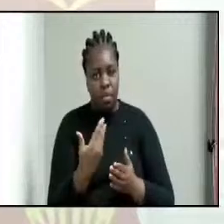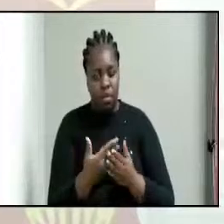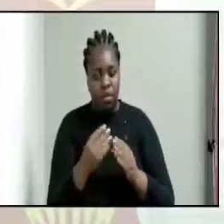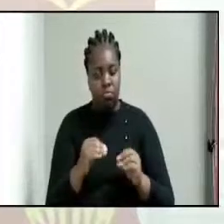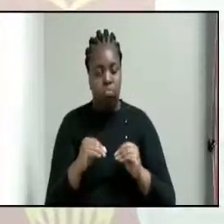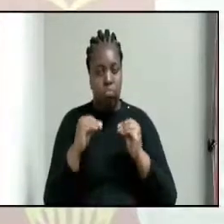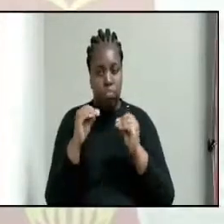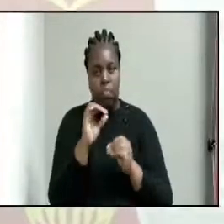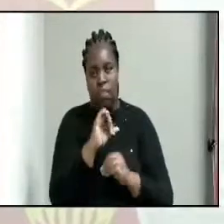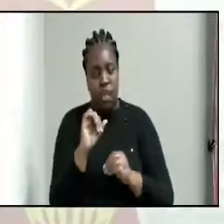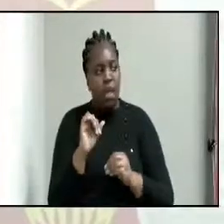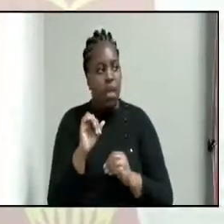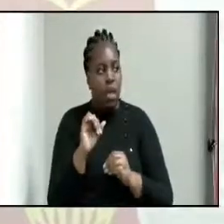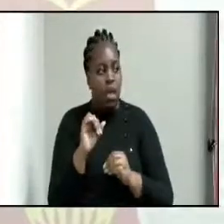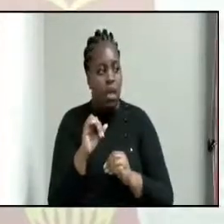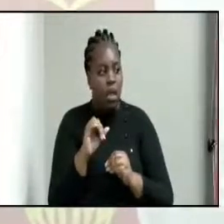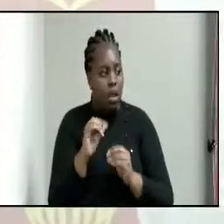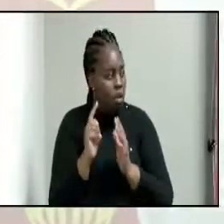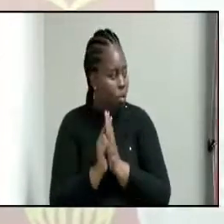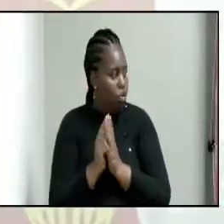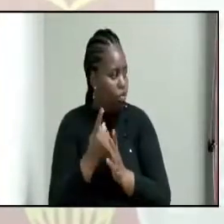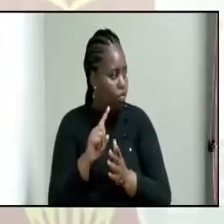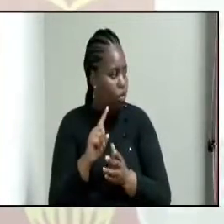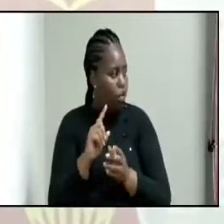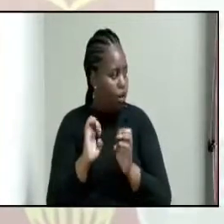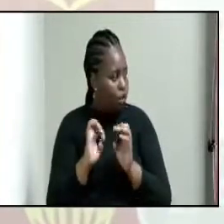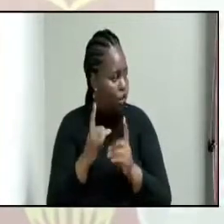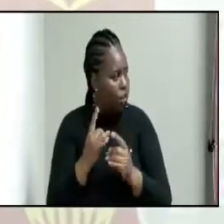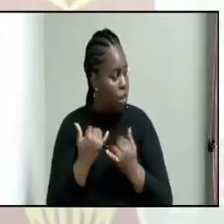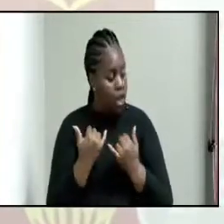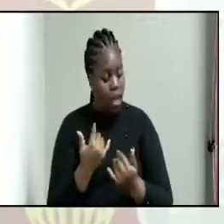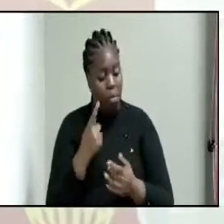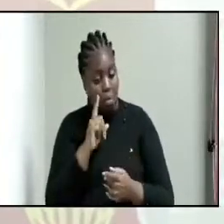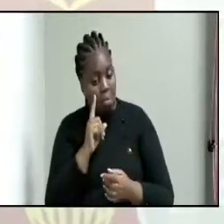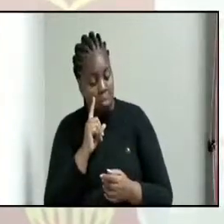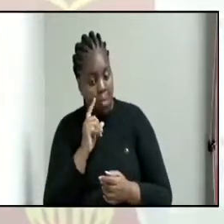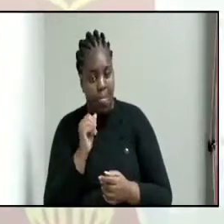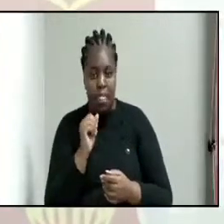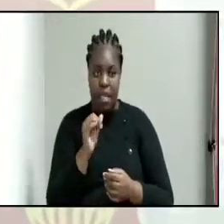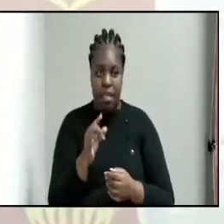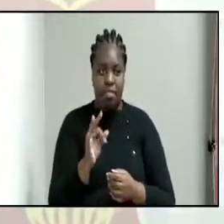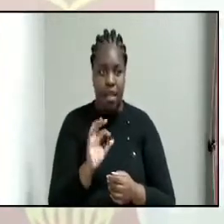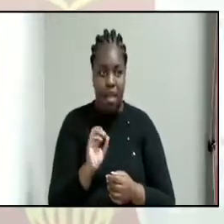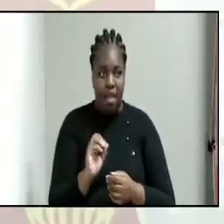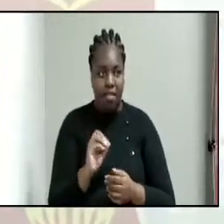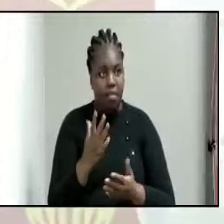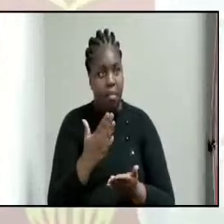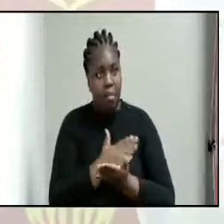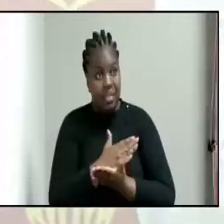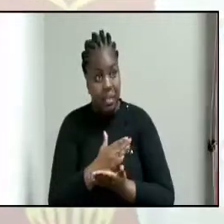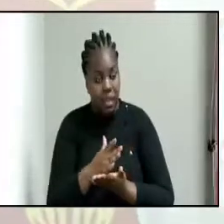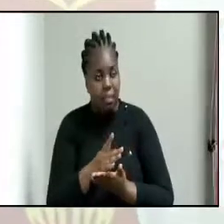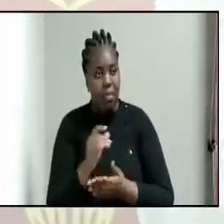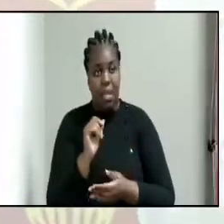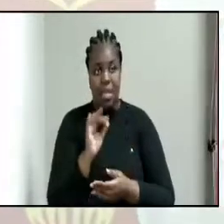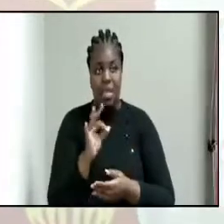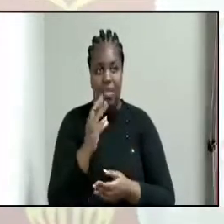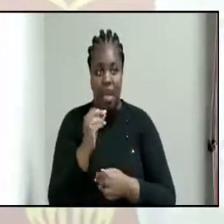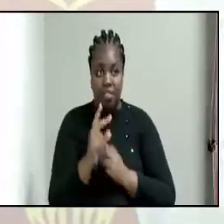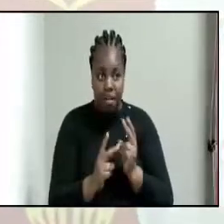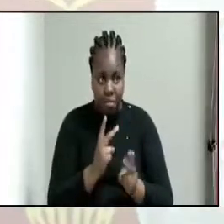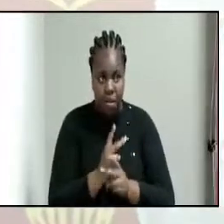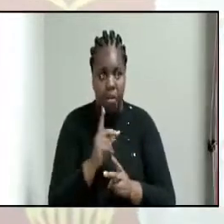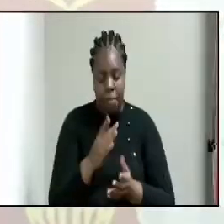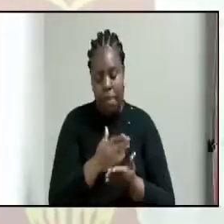laws that are there or that are meant to realize that to education. Now, and see if there's no repetition even in some of these. If there's repetition,